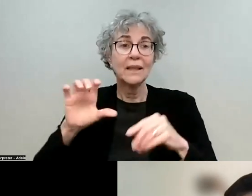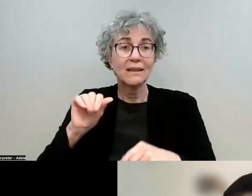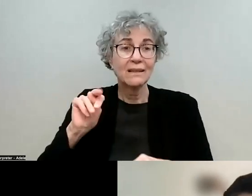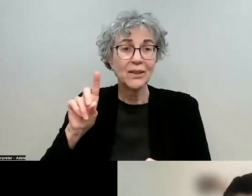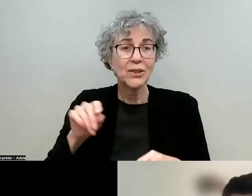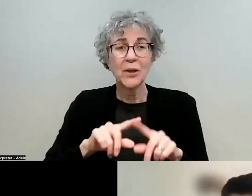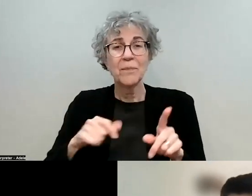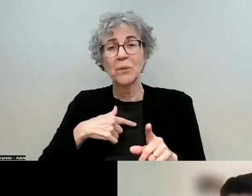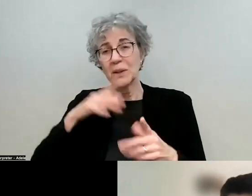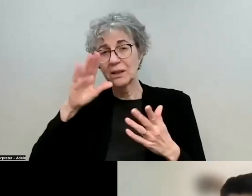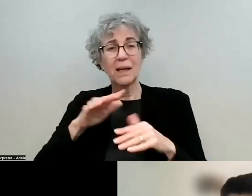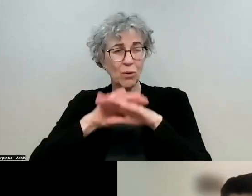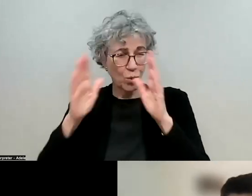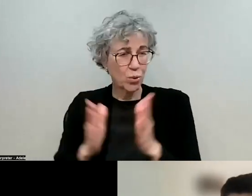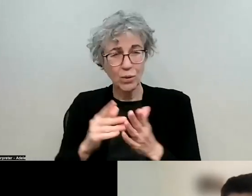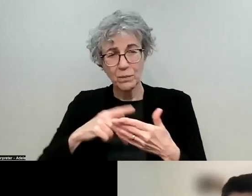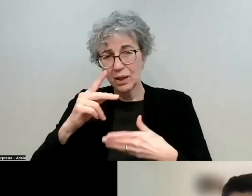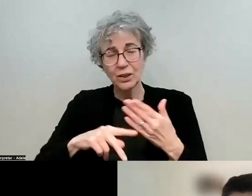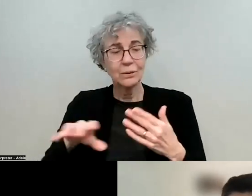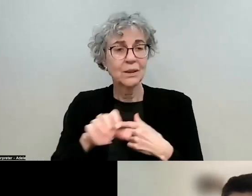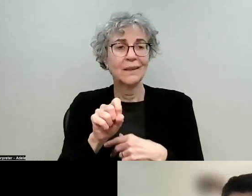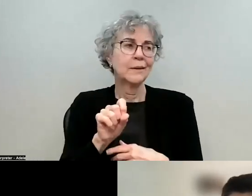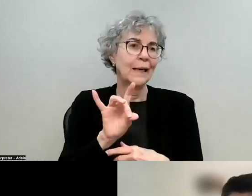between 8 to 10 years before it's completed.